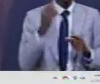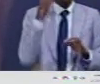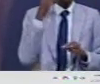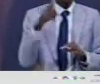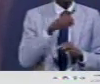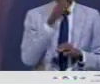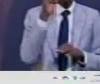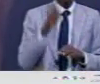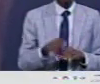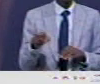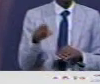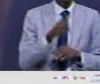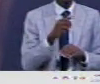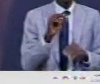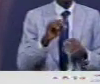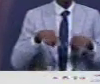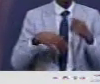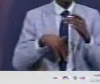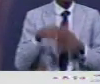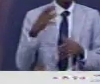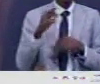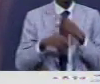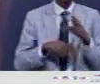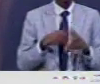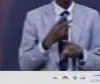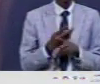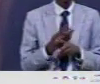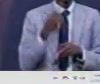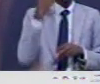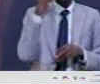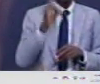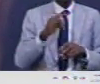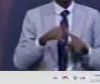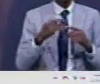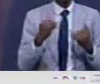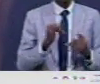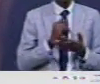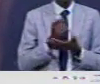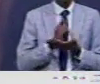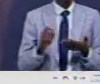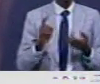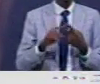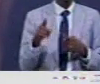company, if any man that is called a brother be a fornicator, or covetous,